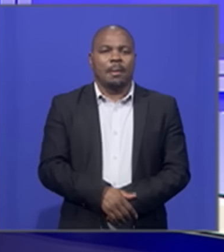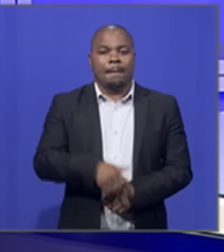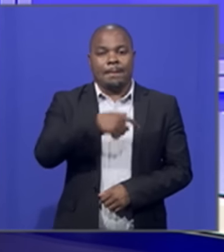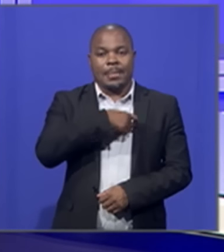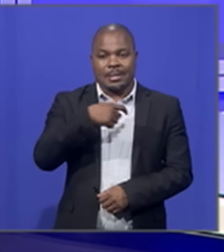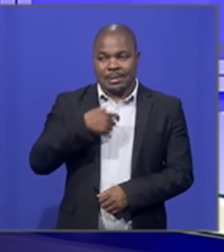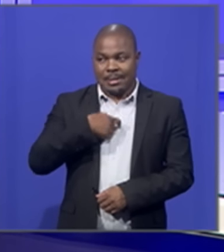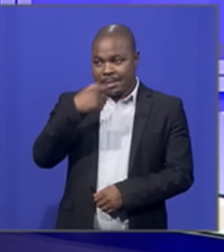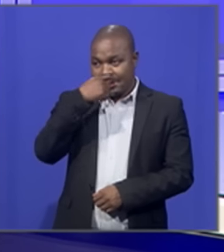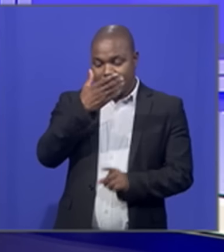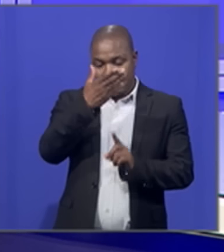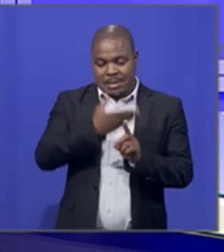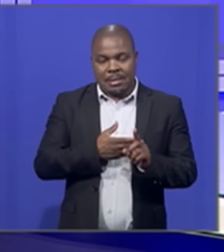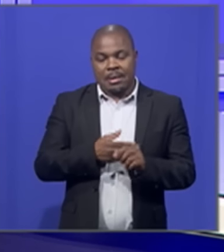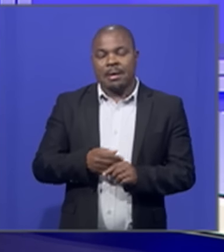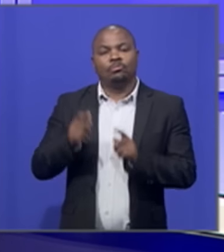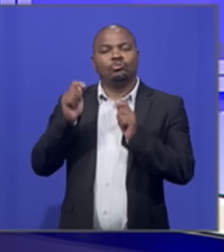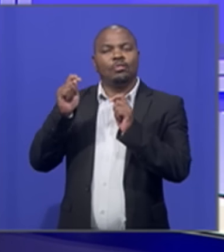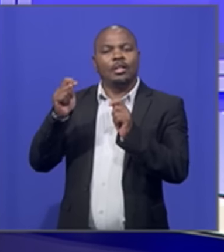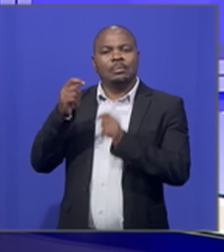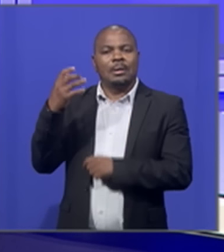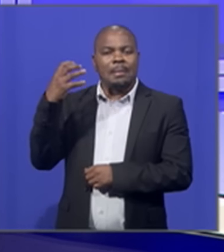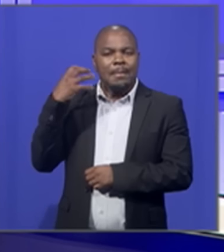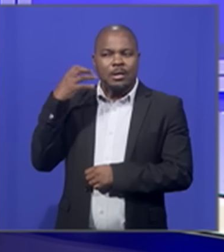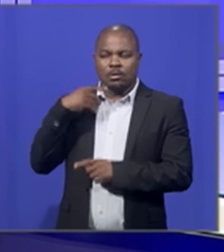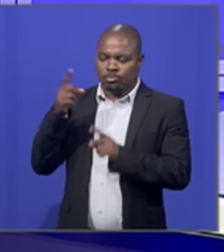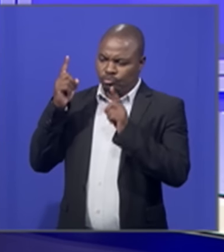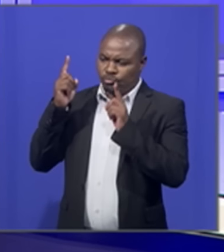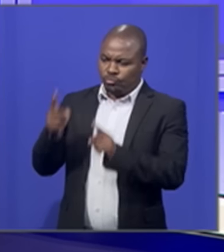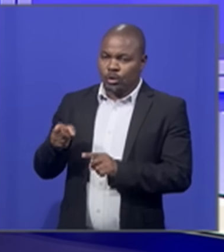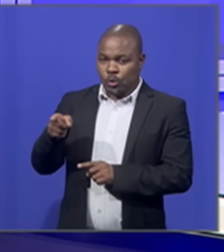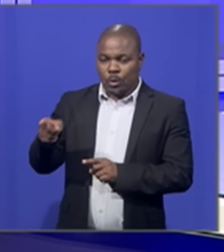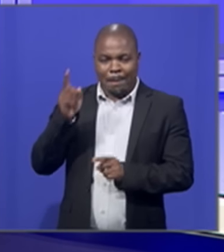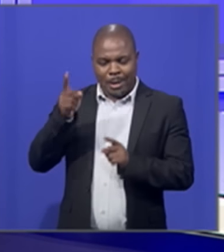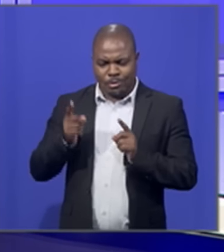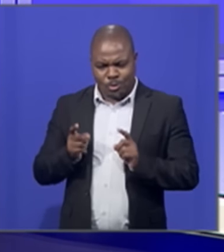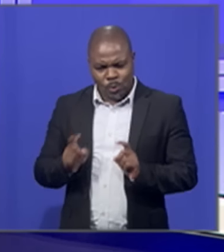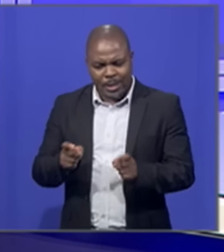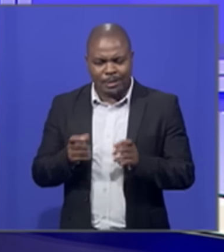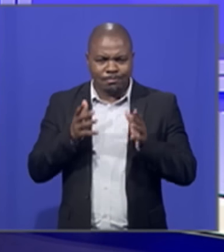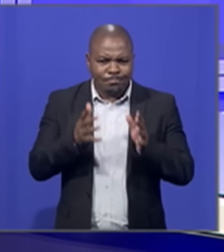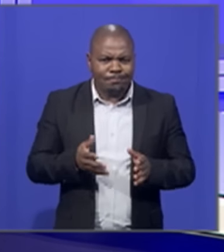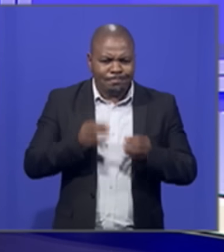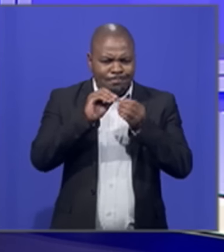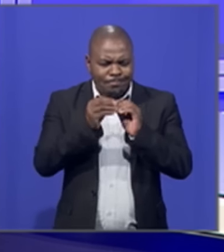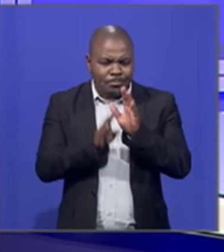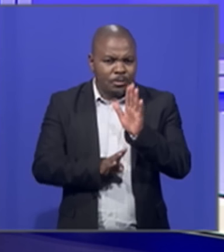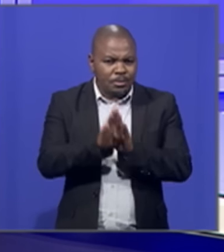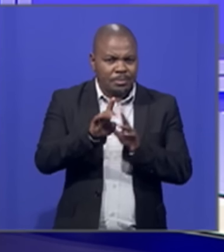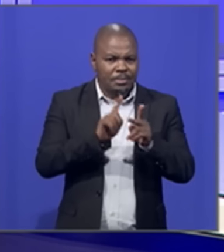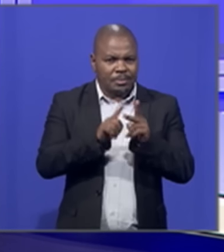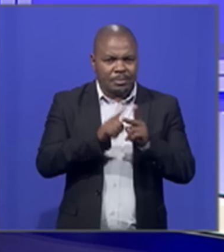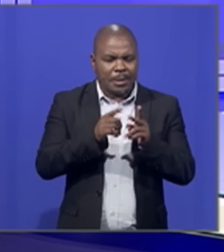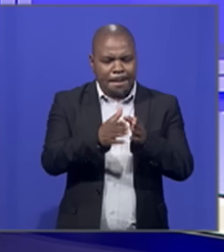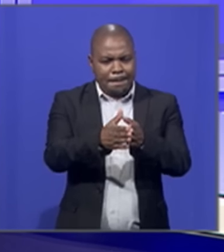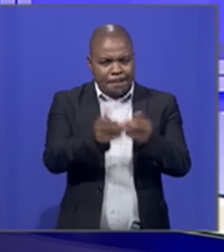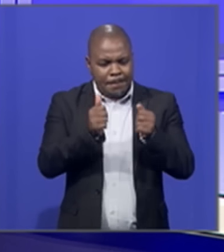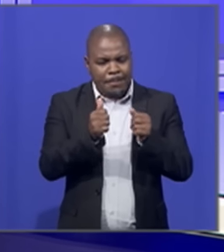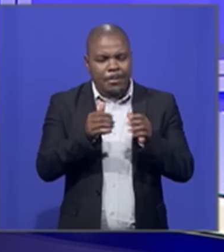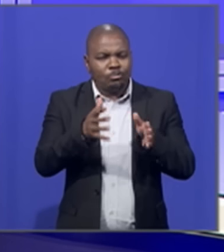Mopresidente Cyril Ramaphosa o laetše tona ya dinamelwa Barbara Chris go potlakiša go msafatšwa ga ditimela le go agwa ga ditsela tša ditimela tša lebelo